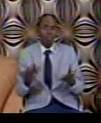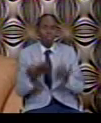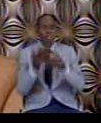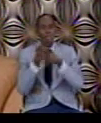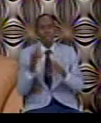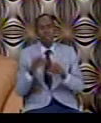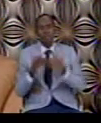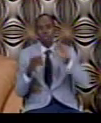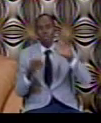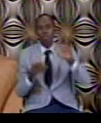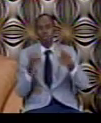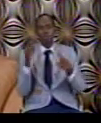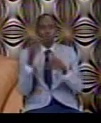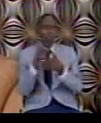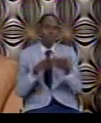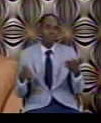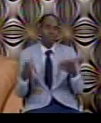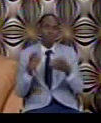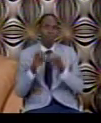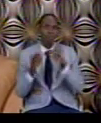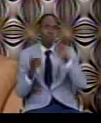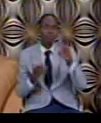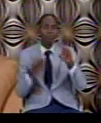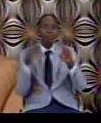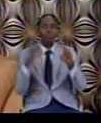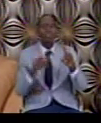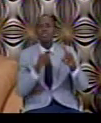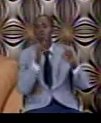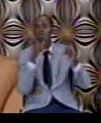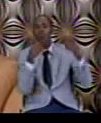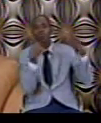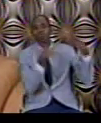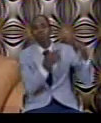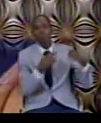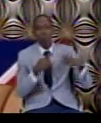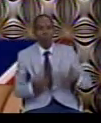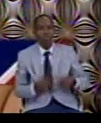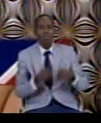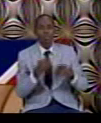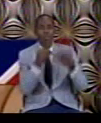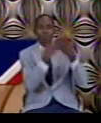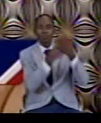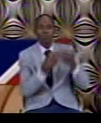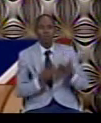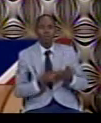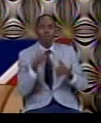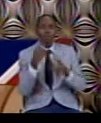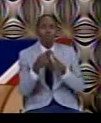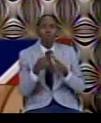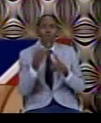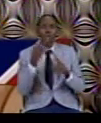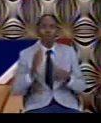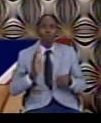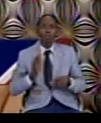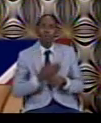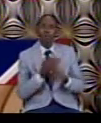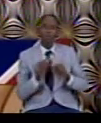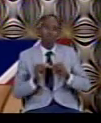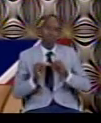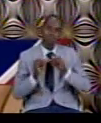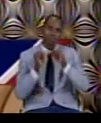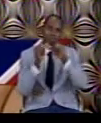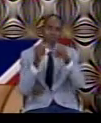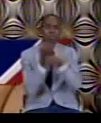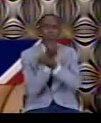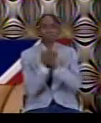parts. Number one, his incontestable word on our enduring salvation. It's talking about